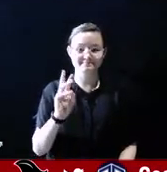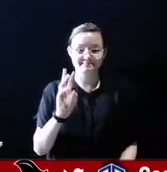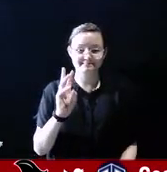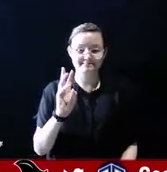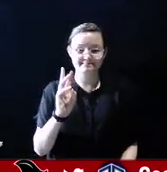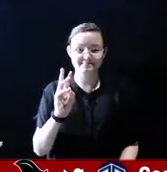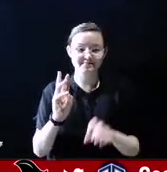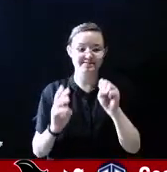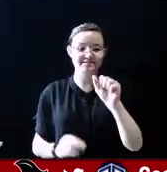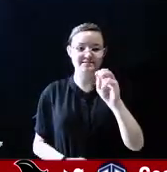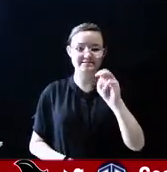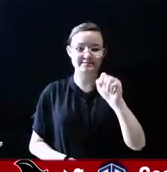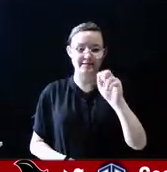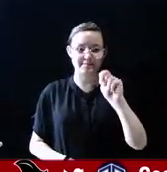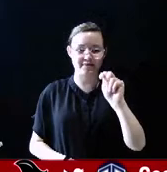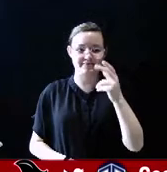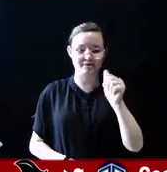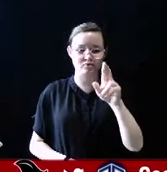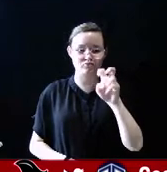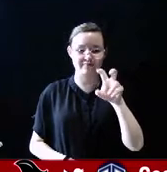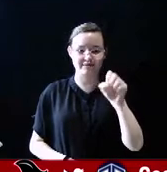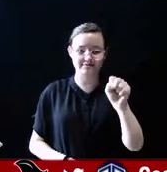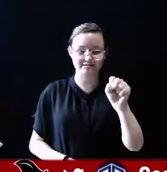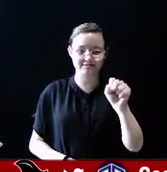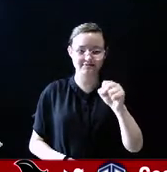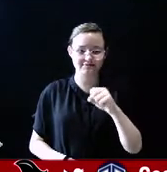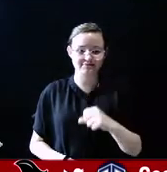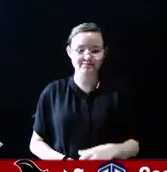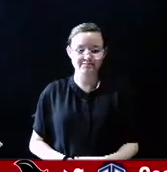Sixth, Samantha Rivas.